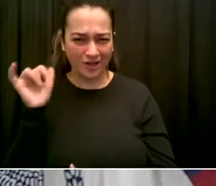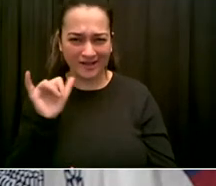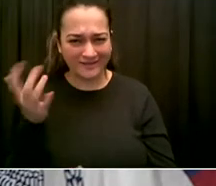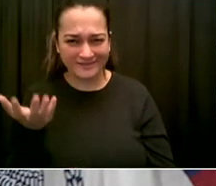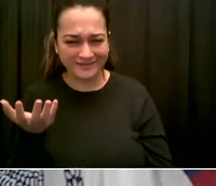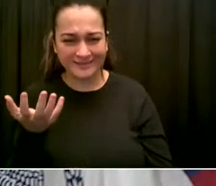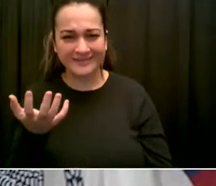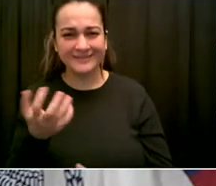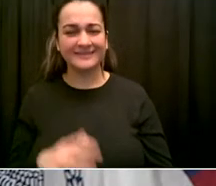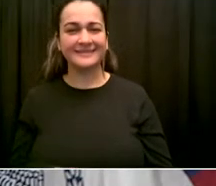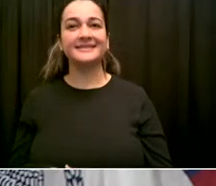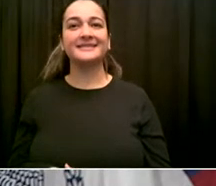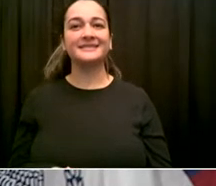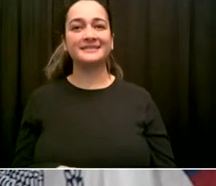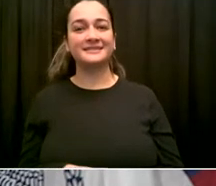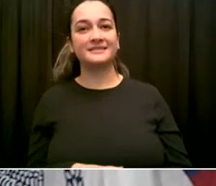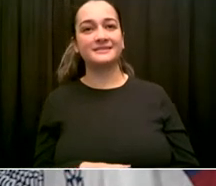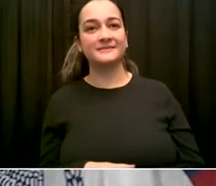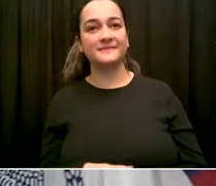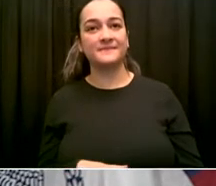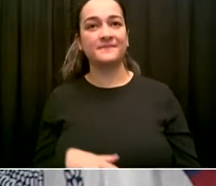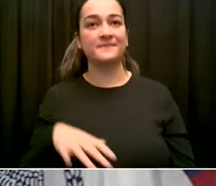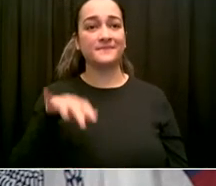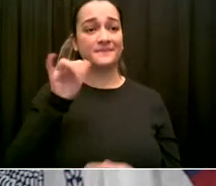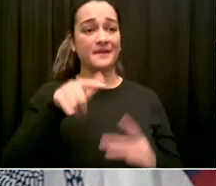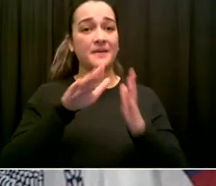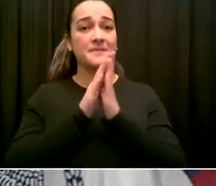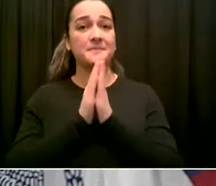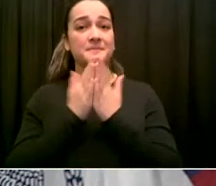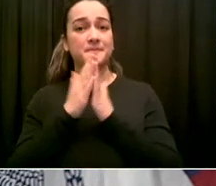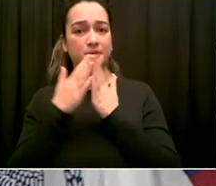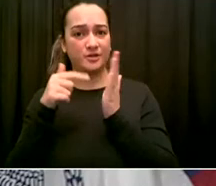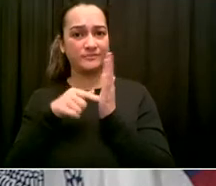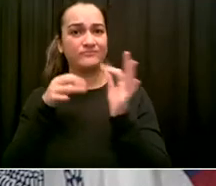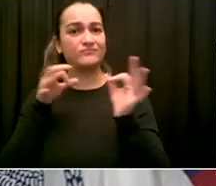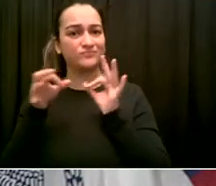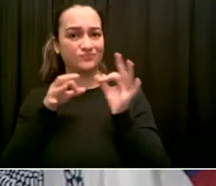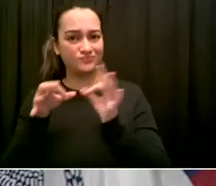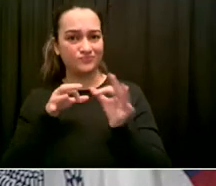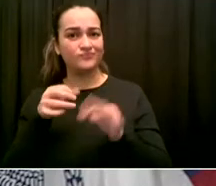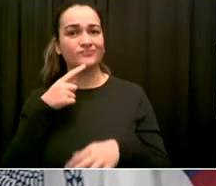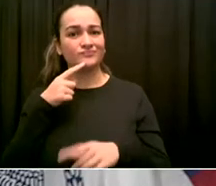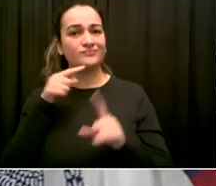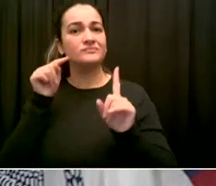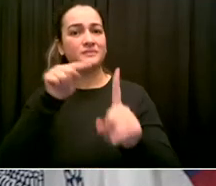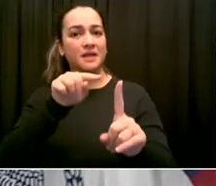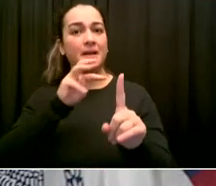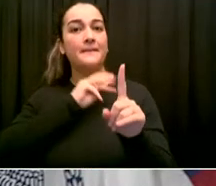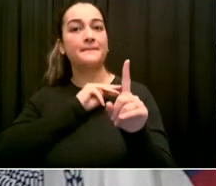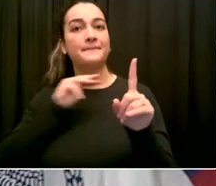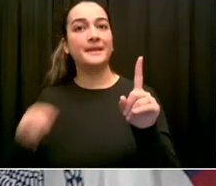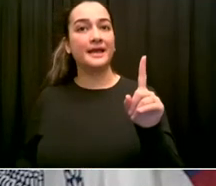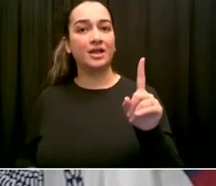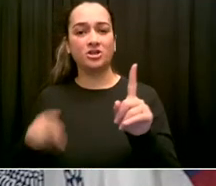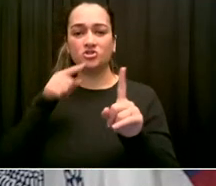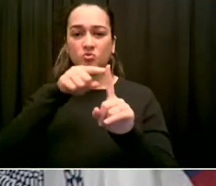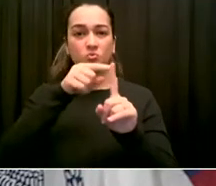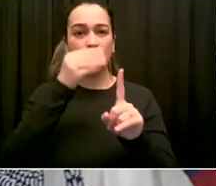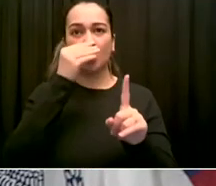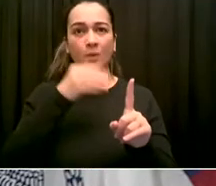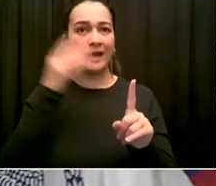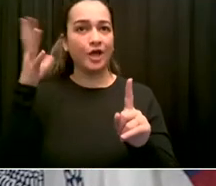governmental operations. You have obvious ego-driven narcissism, annoying and